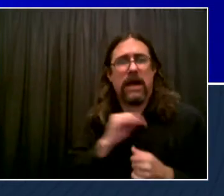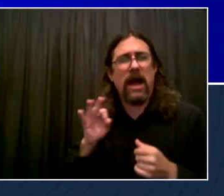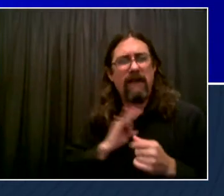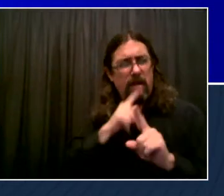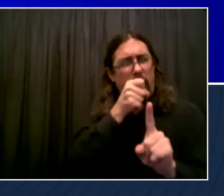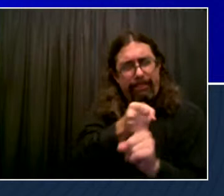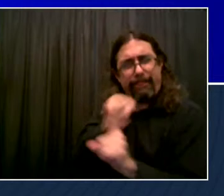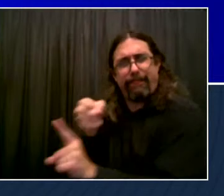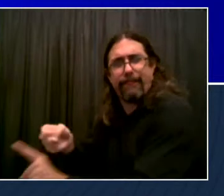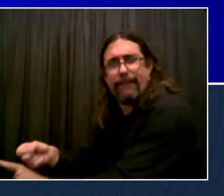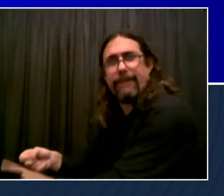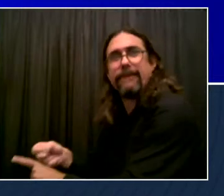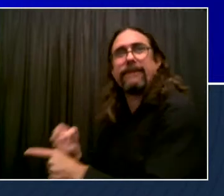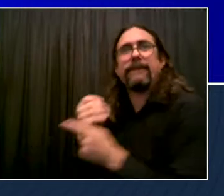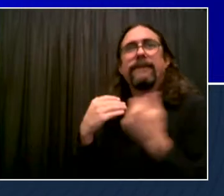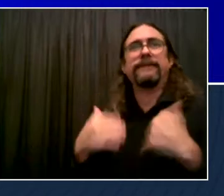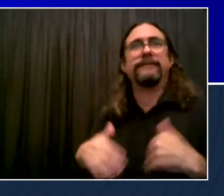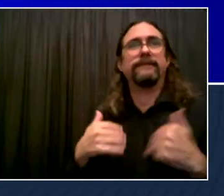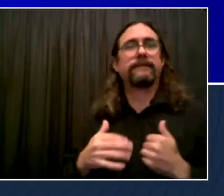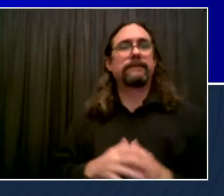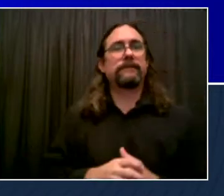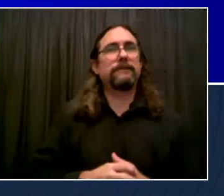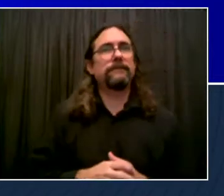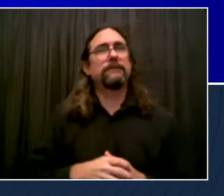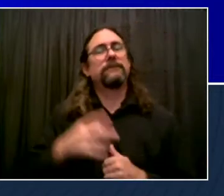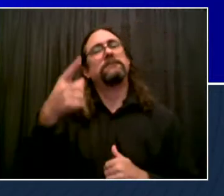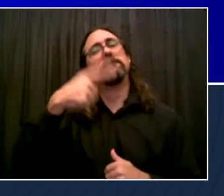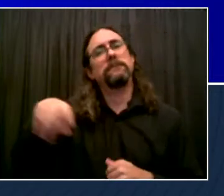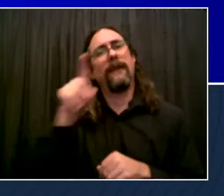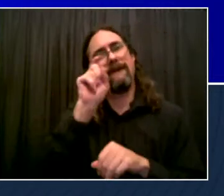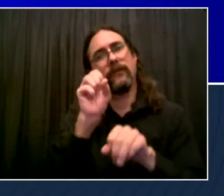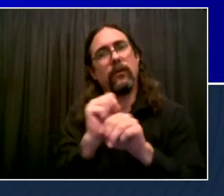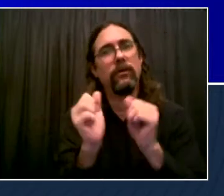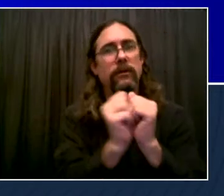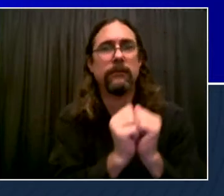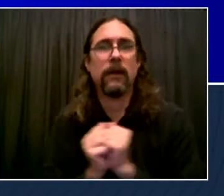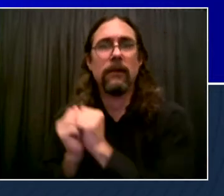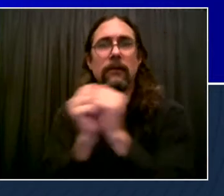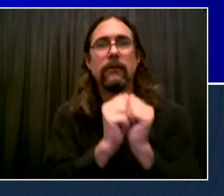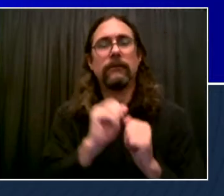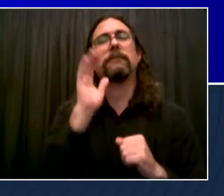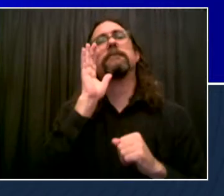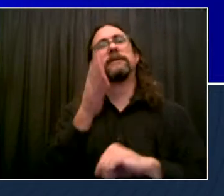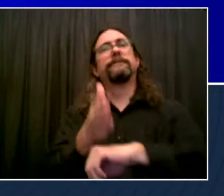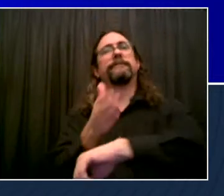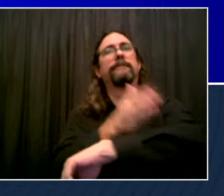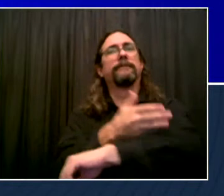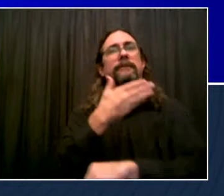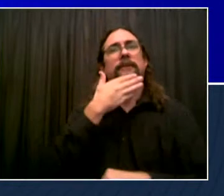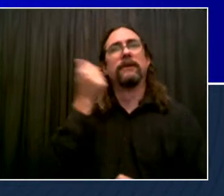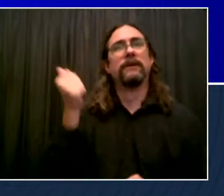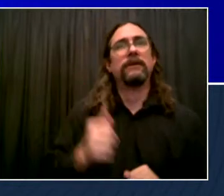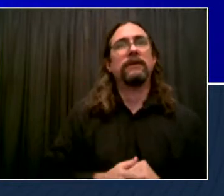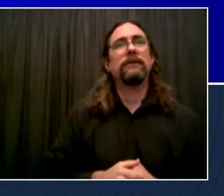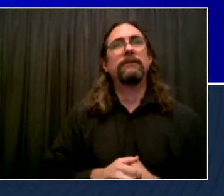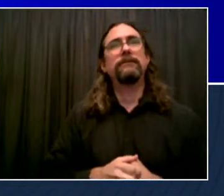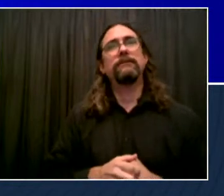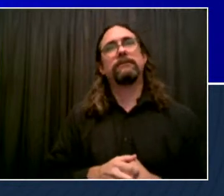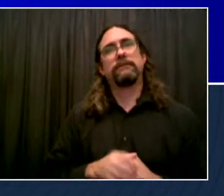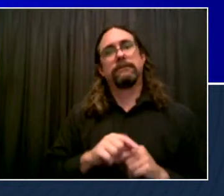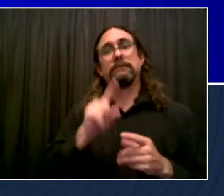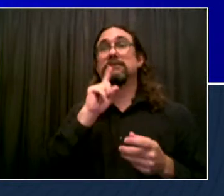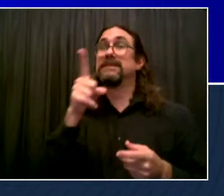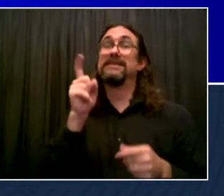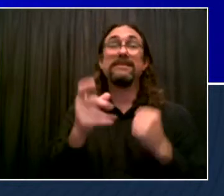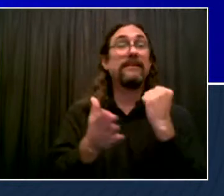finally. But everyone, look, we need more help from the state going forward. There's a number of people who have been sentenced to state